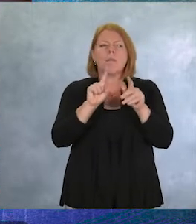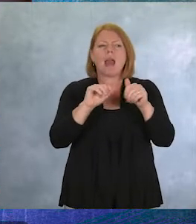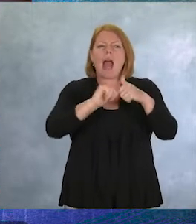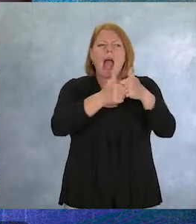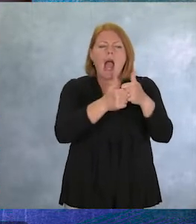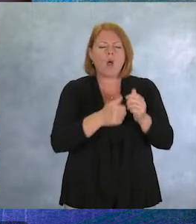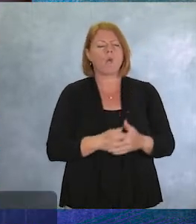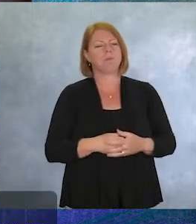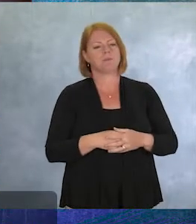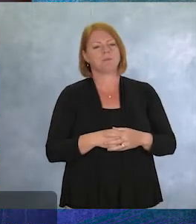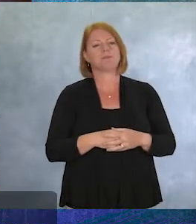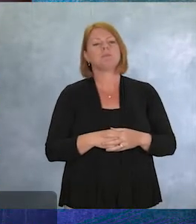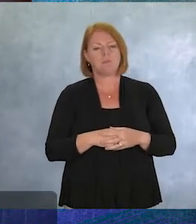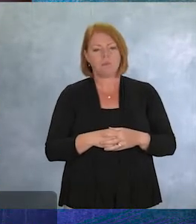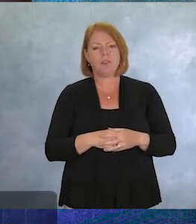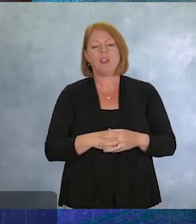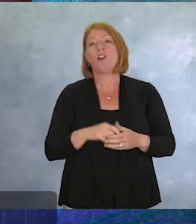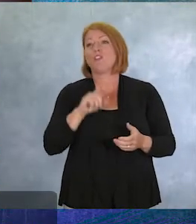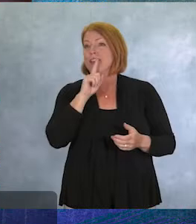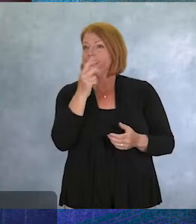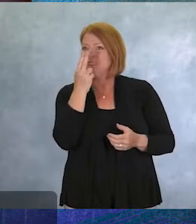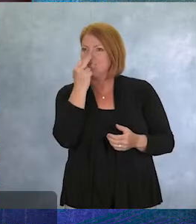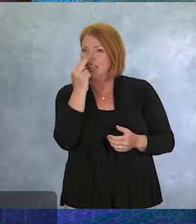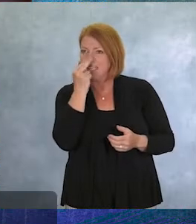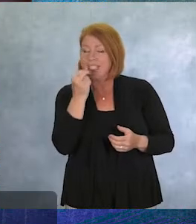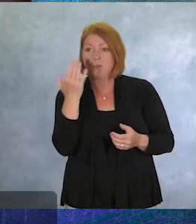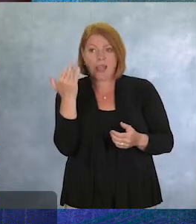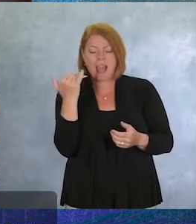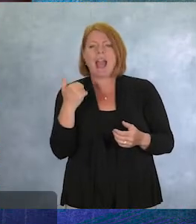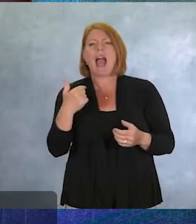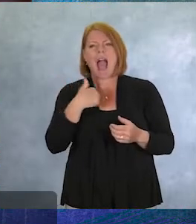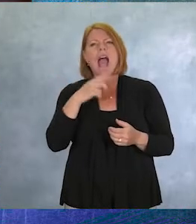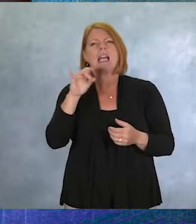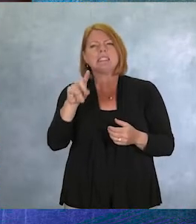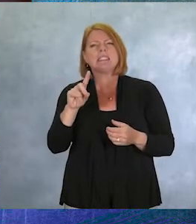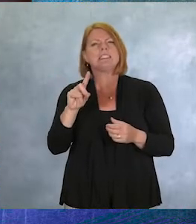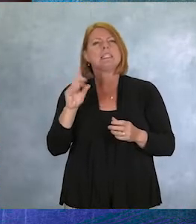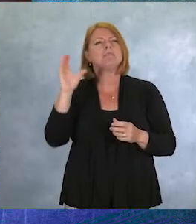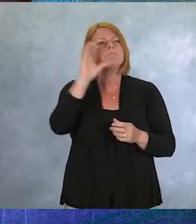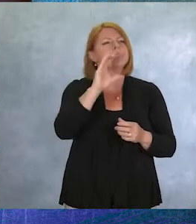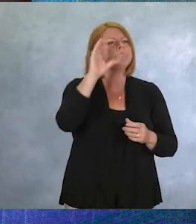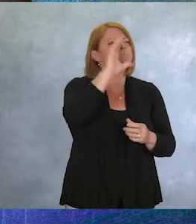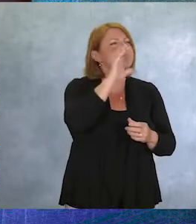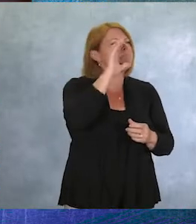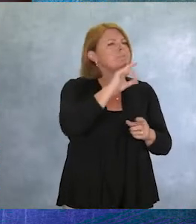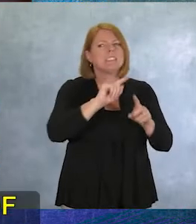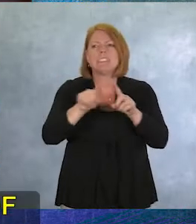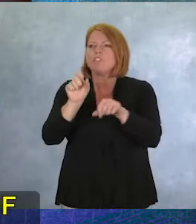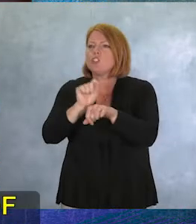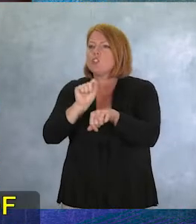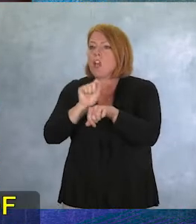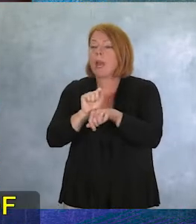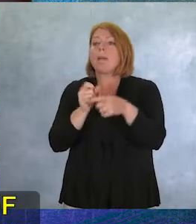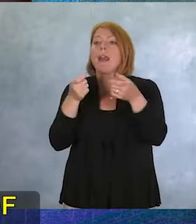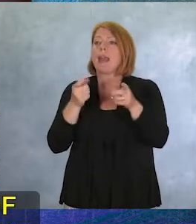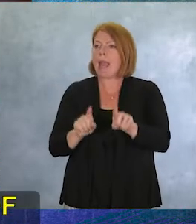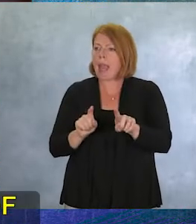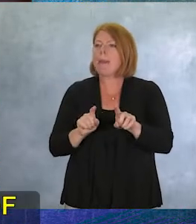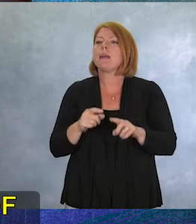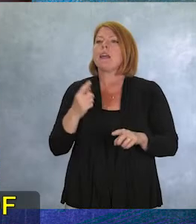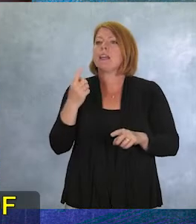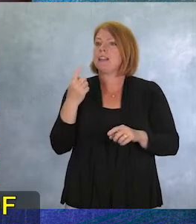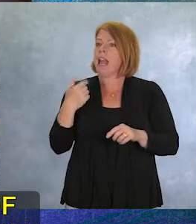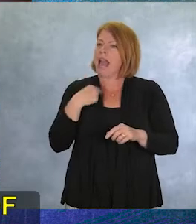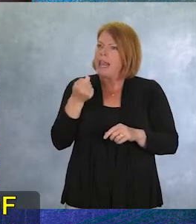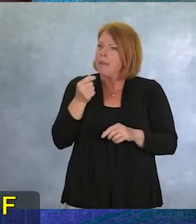job? Well, it's kind of funny because I've been looking around for multiple different jobs lately, and one of them that I've been